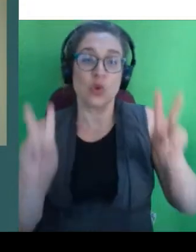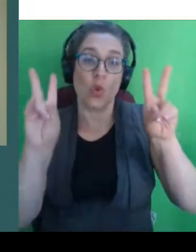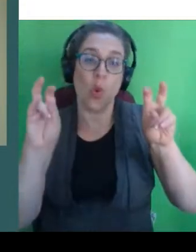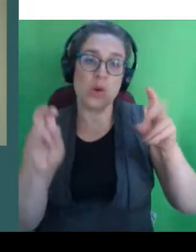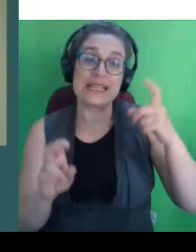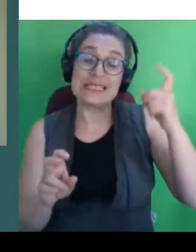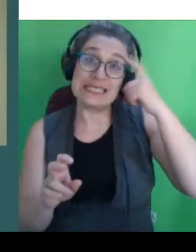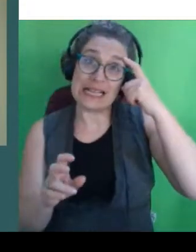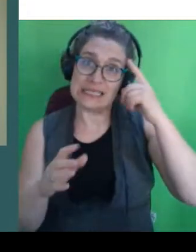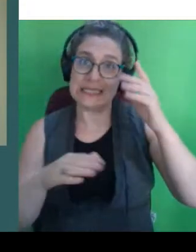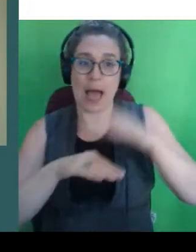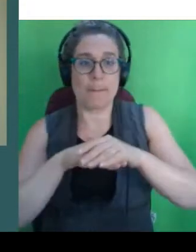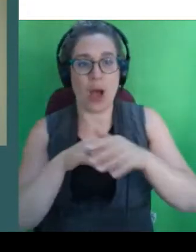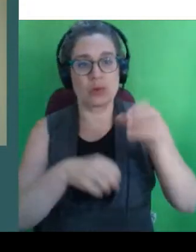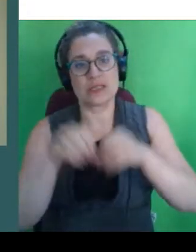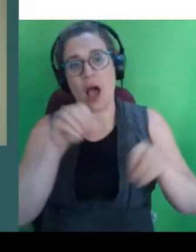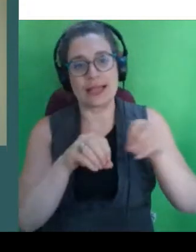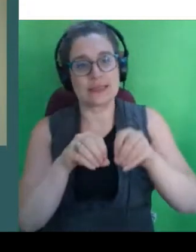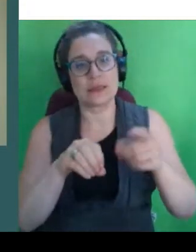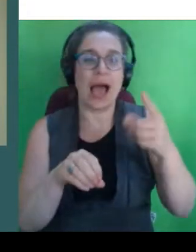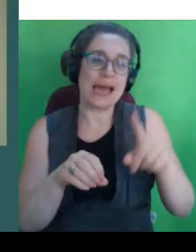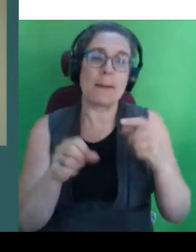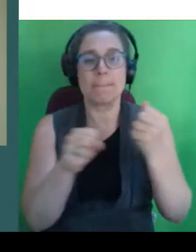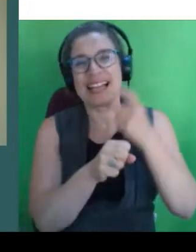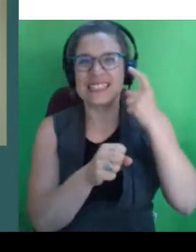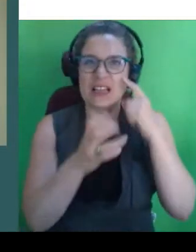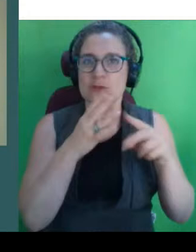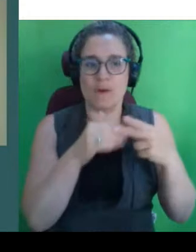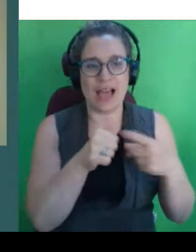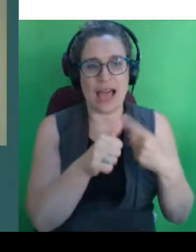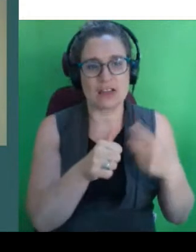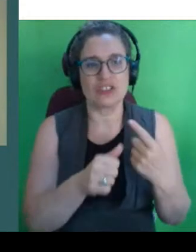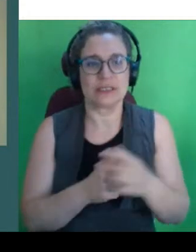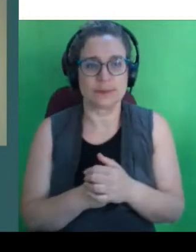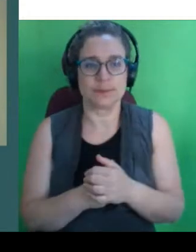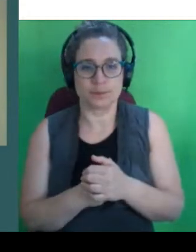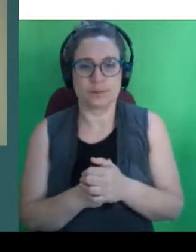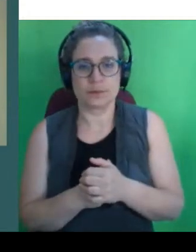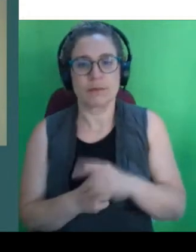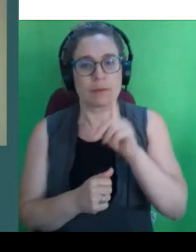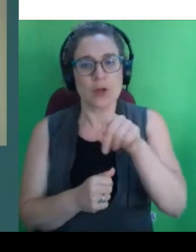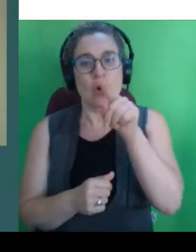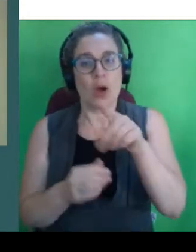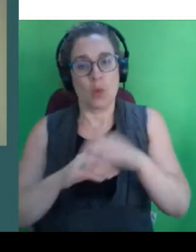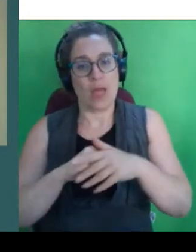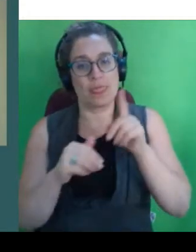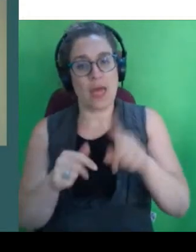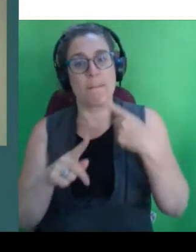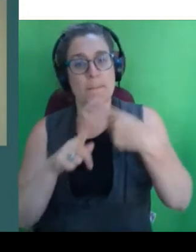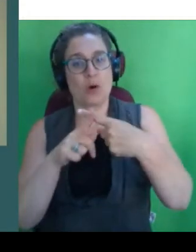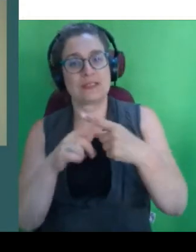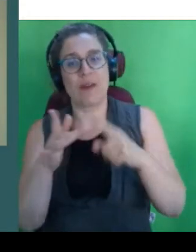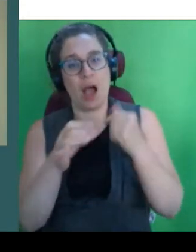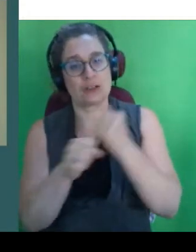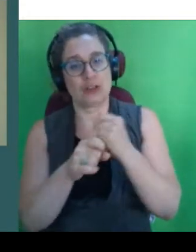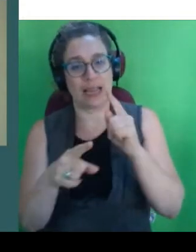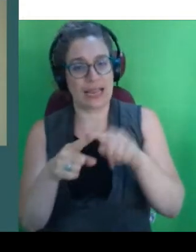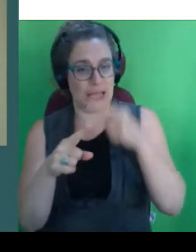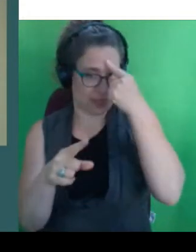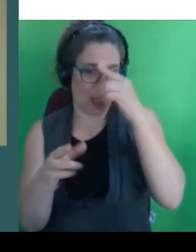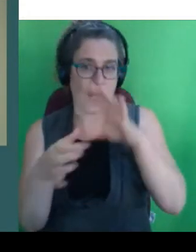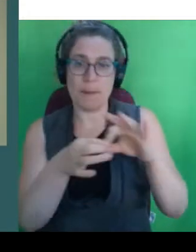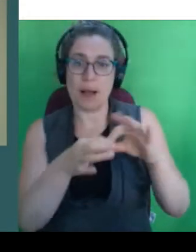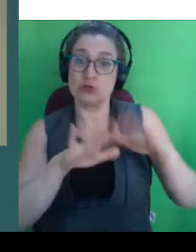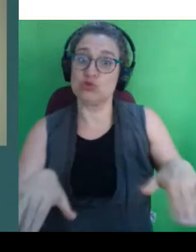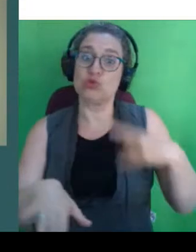Going on with the kind of the positive IgE allergies, this is a kind of for children with milk allergies. Can a child